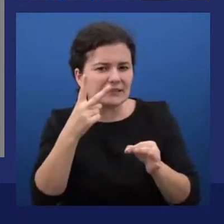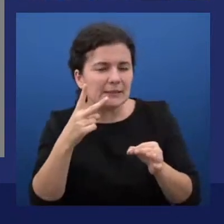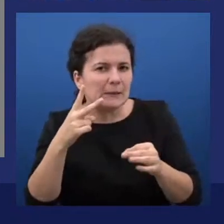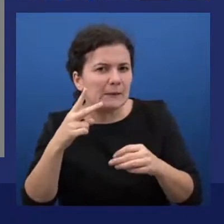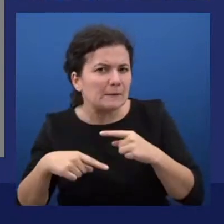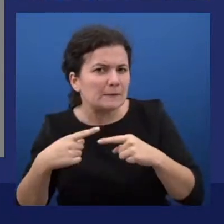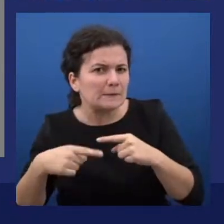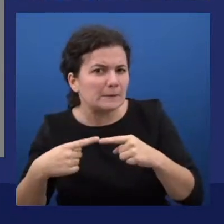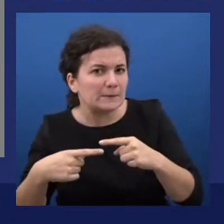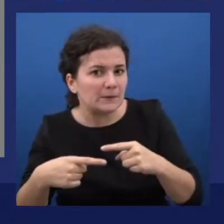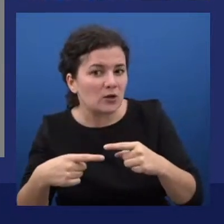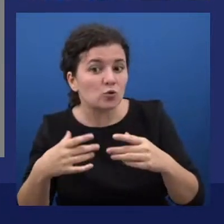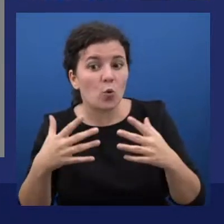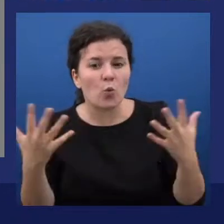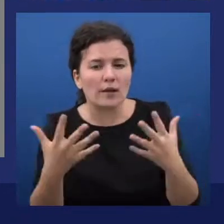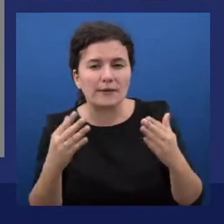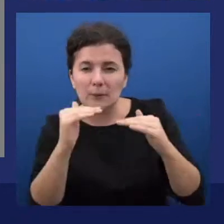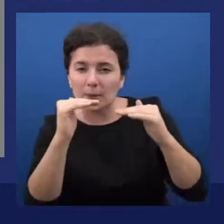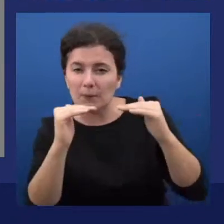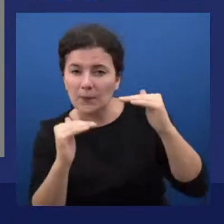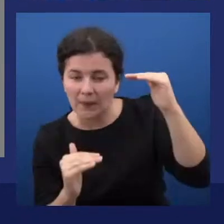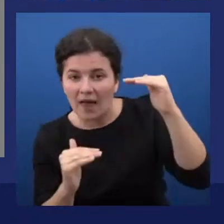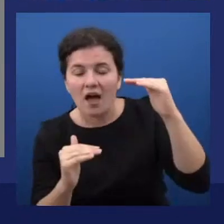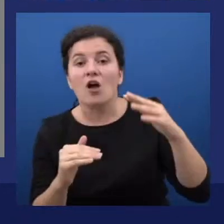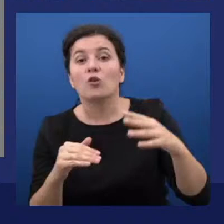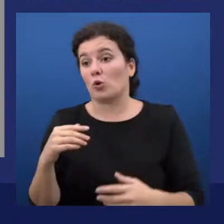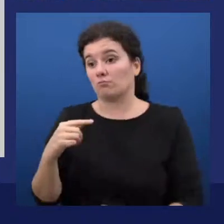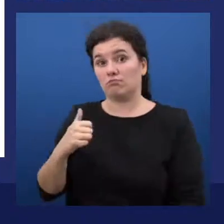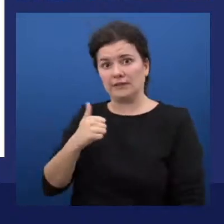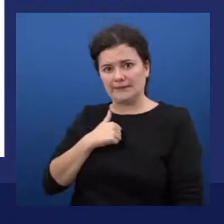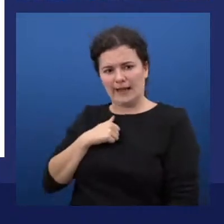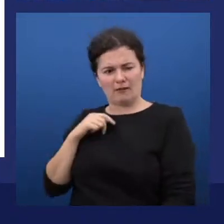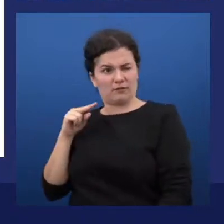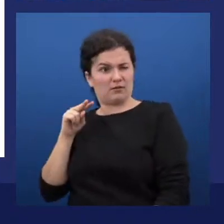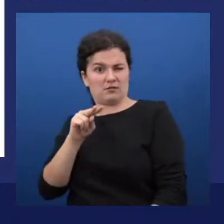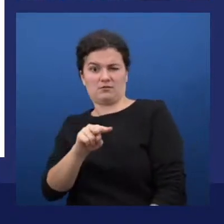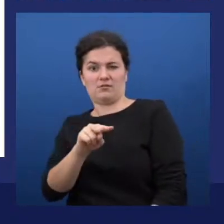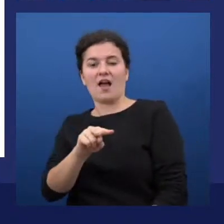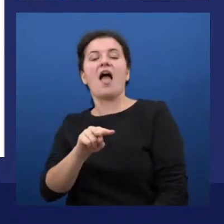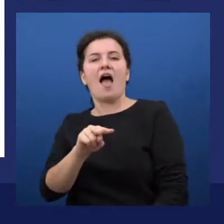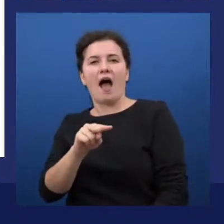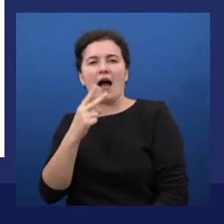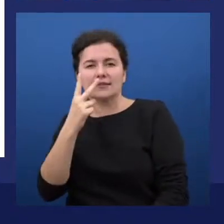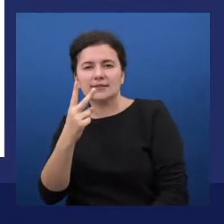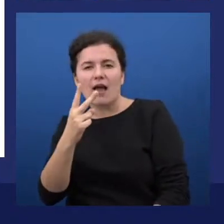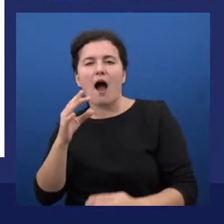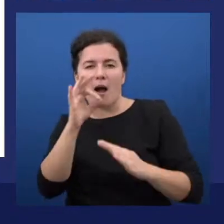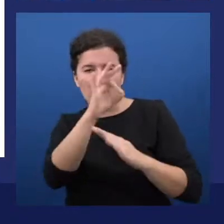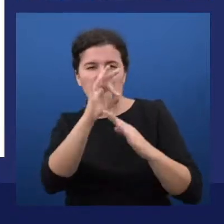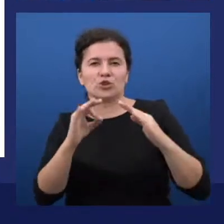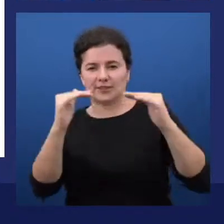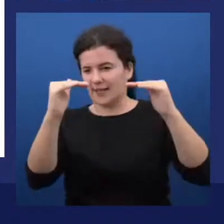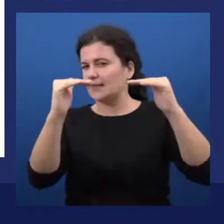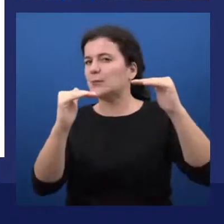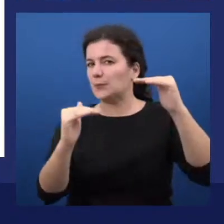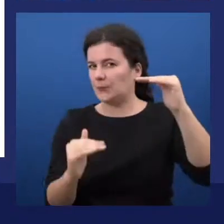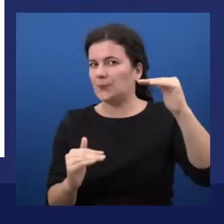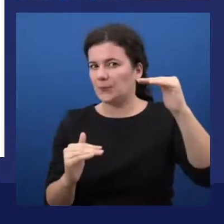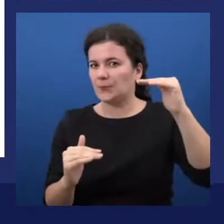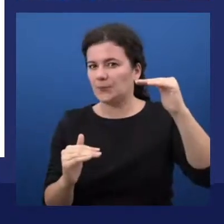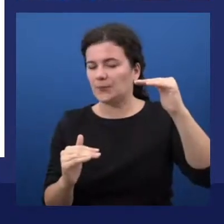can do, and you just, you know, you're starting using your model and you can see your predictions. And you can see, all right,